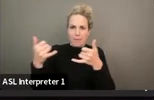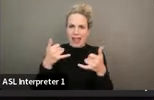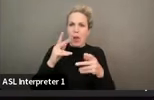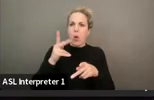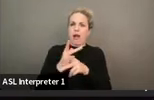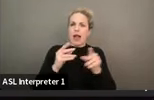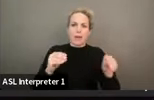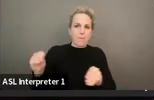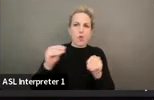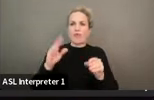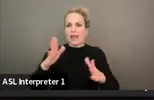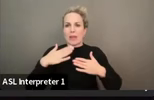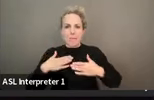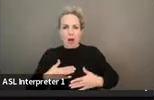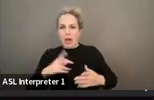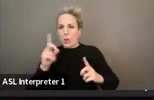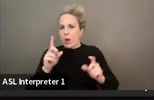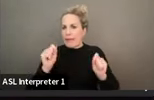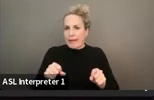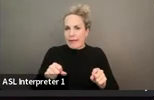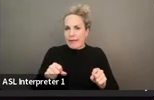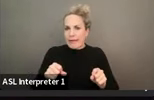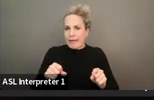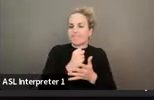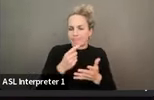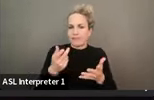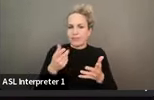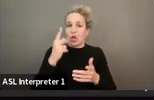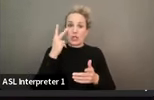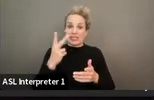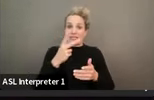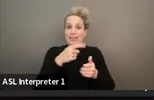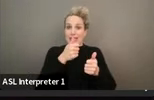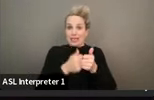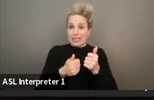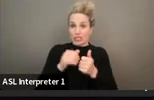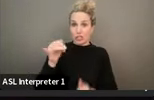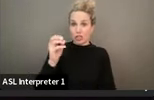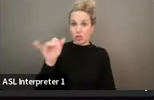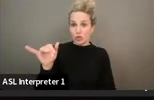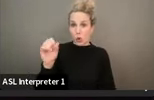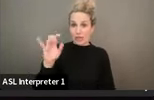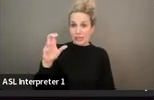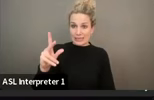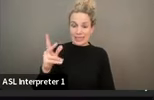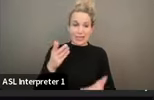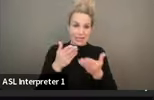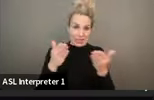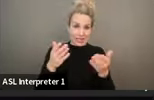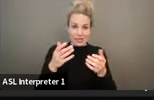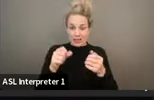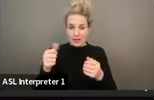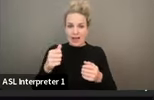movement and their body position, right? So you see largely that each of the joysticks that they produce often has